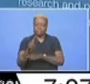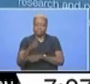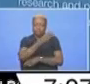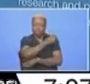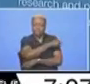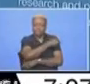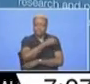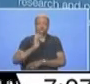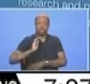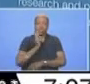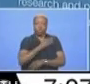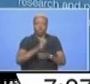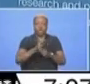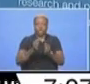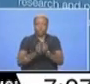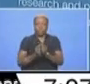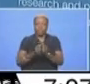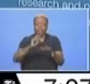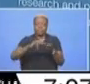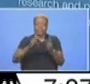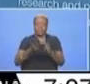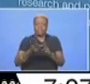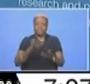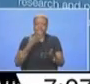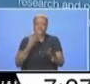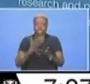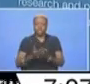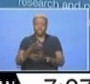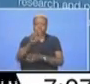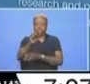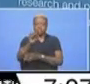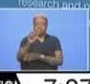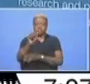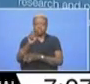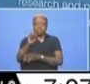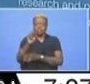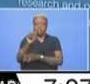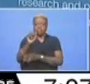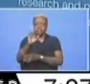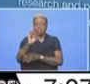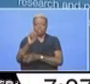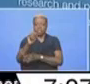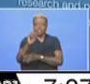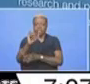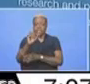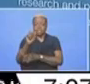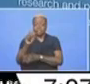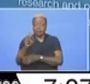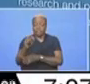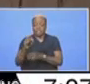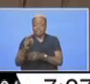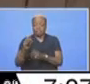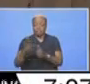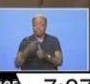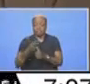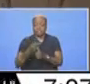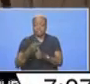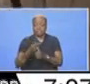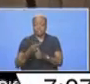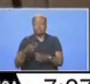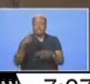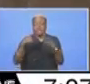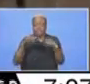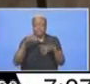partners, got the Samaritan's Purse to set up a mobile hospital on site at Rand Memorial to